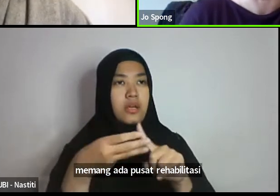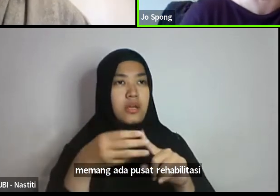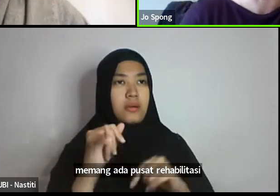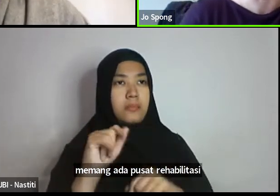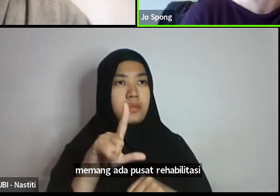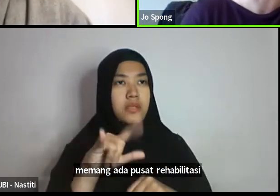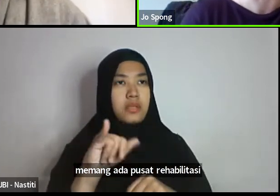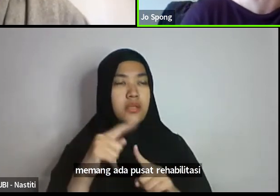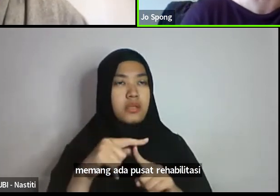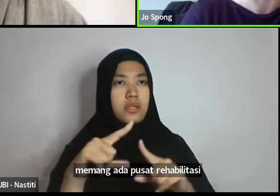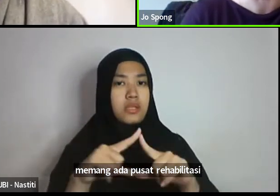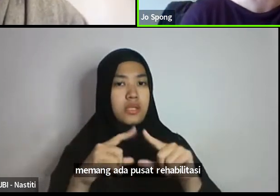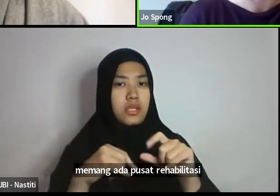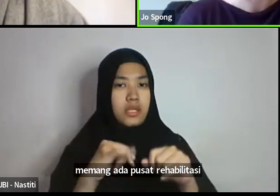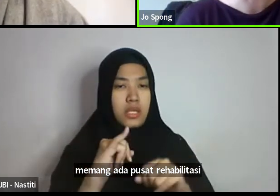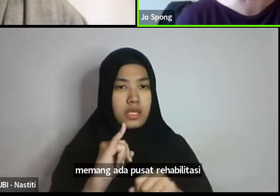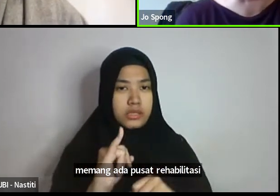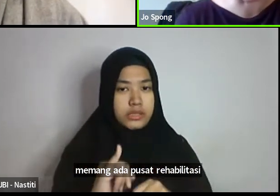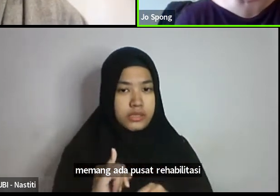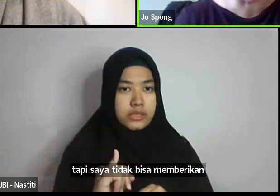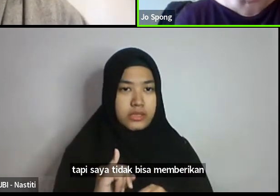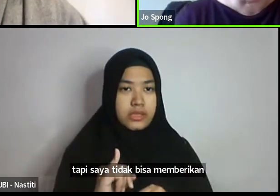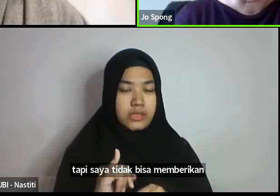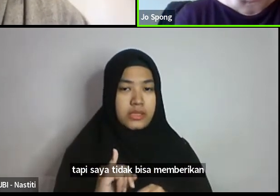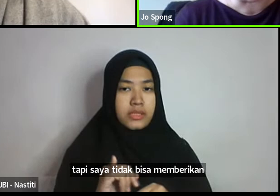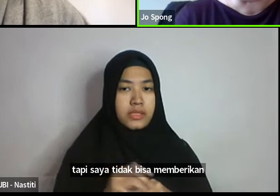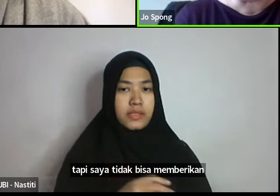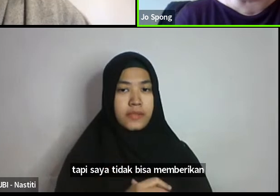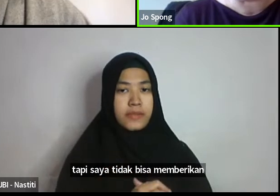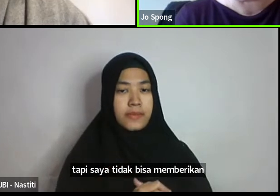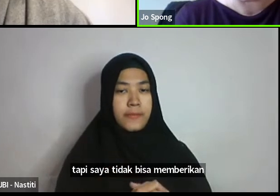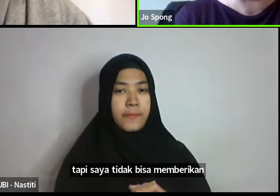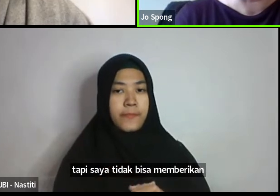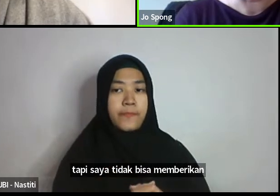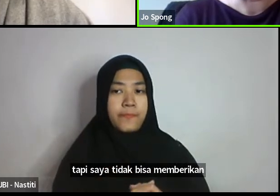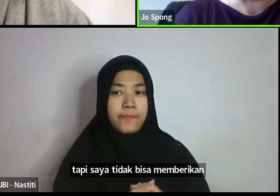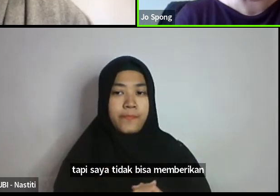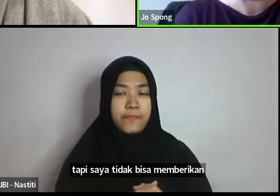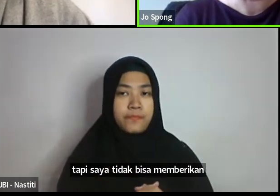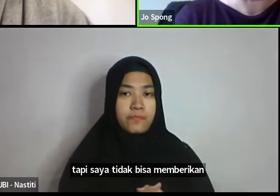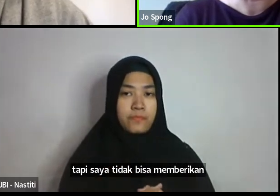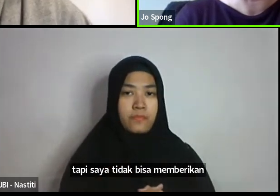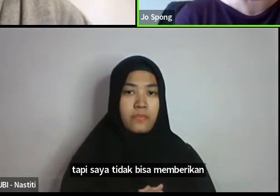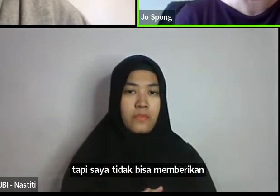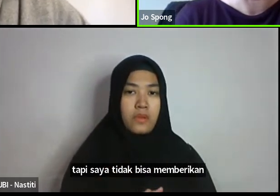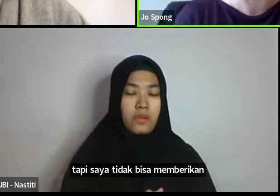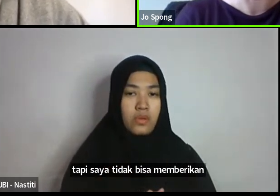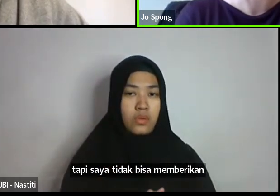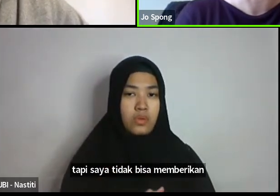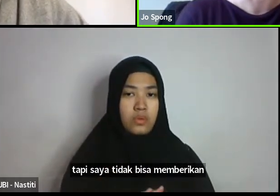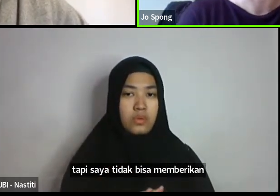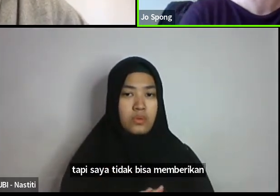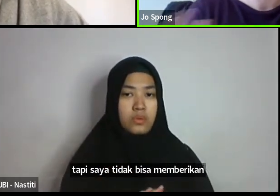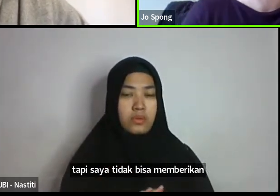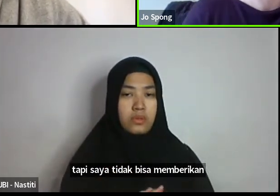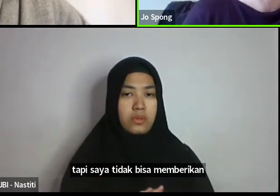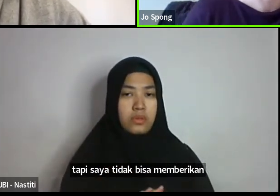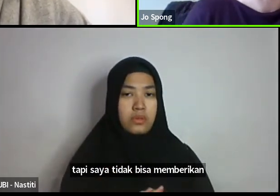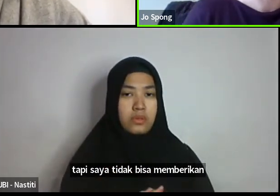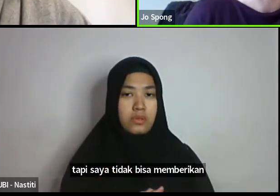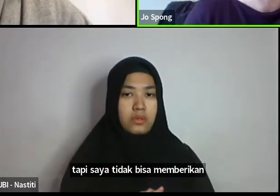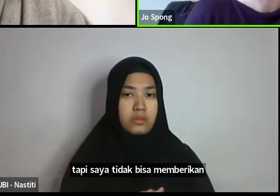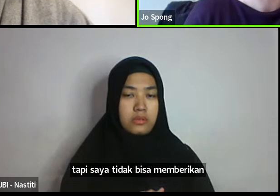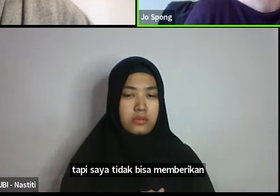housing services for people with disability. But again, I'm only really aware of those that are more